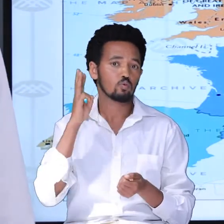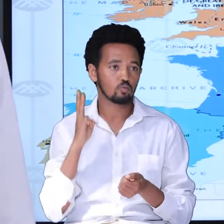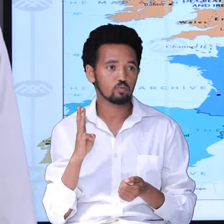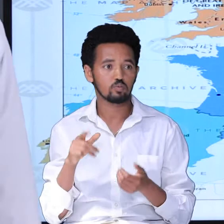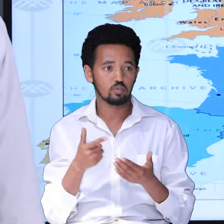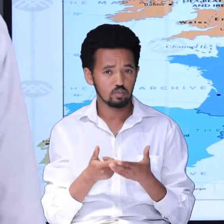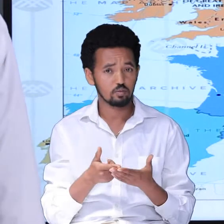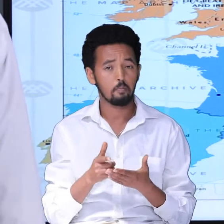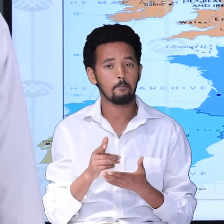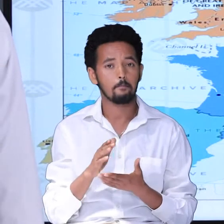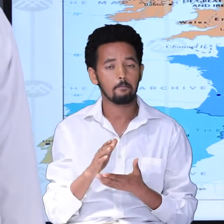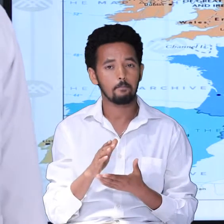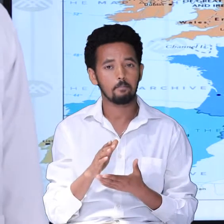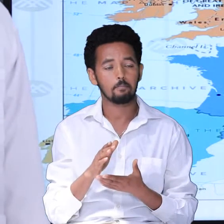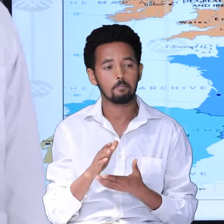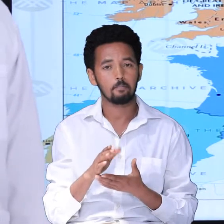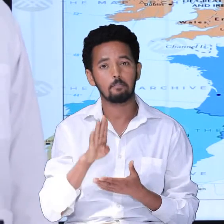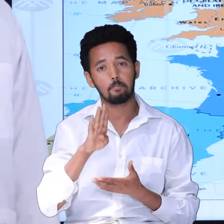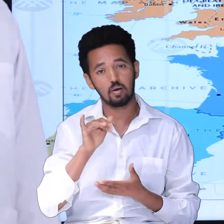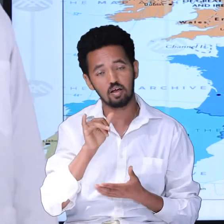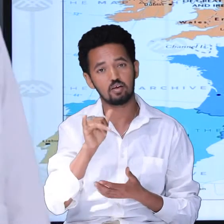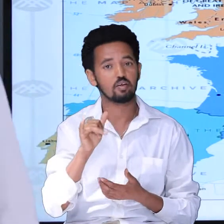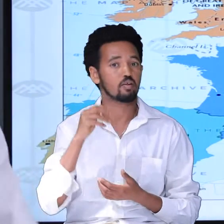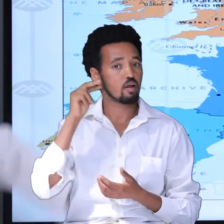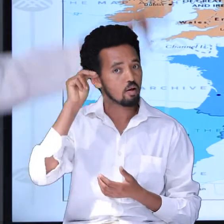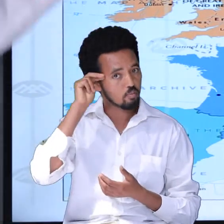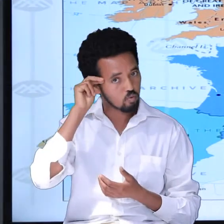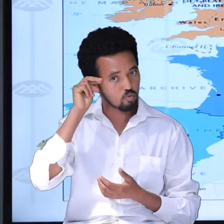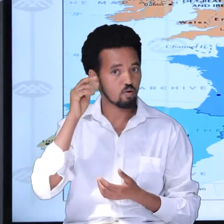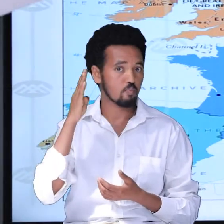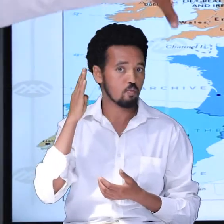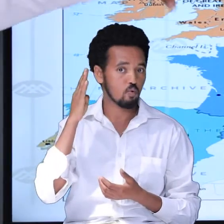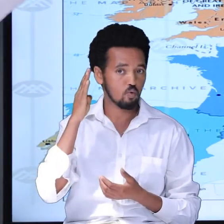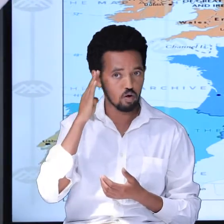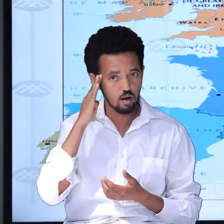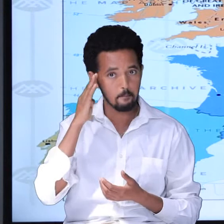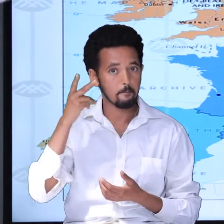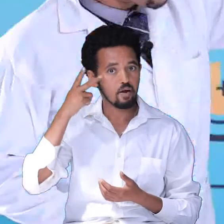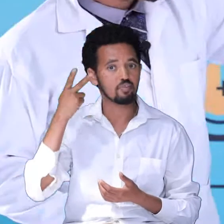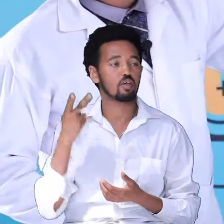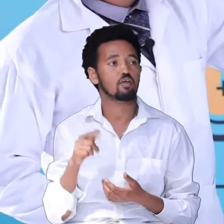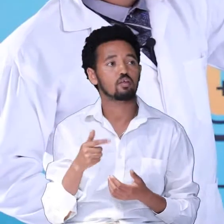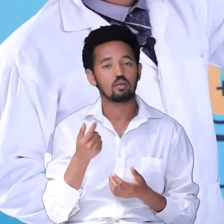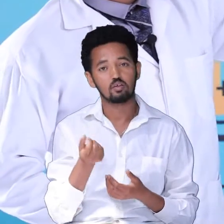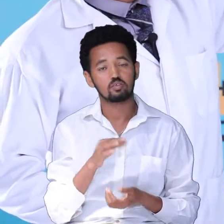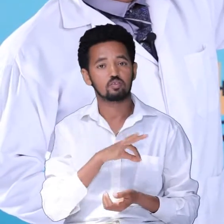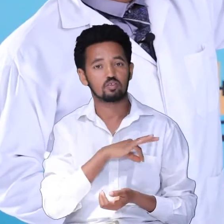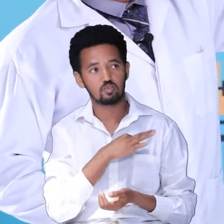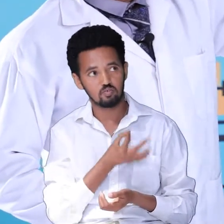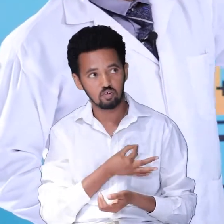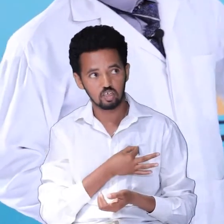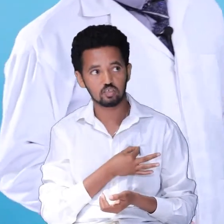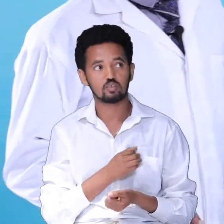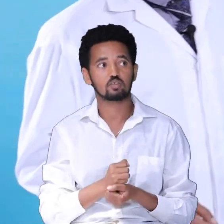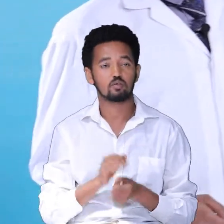monopolized by Napoleon Bonaparte. This was the French Empire. the French